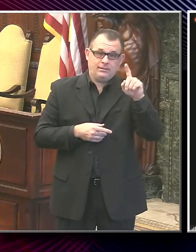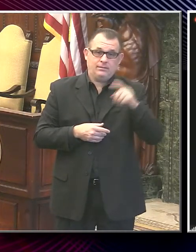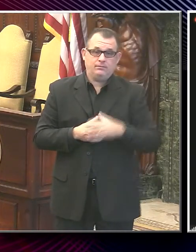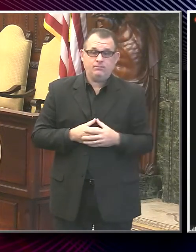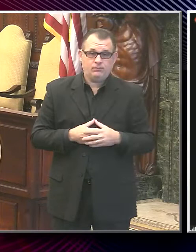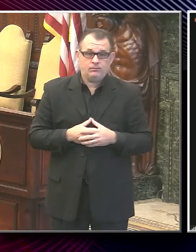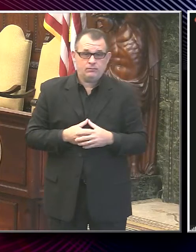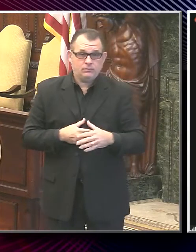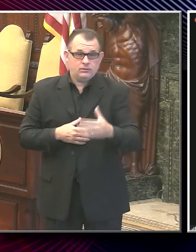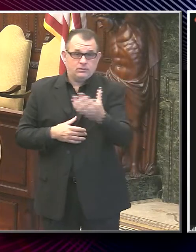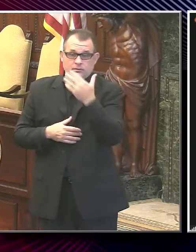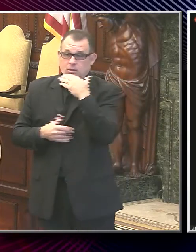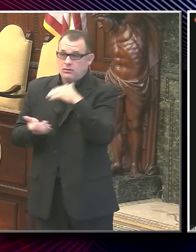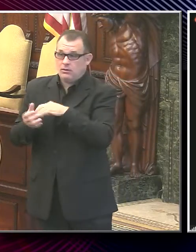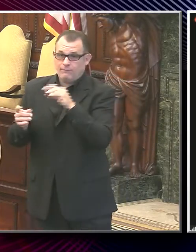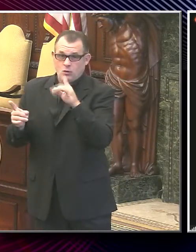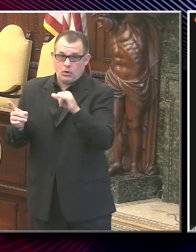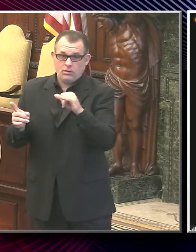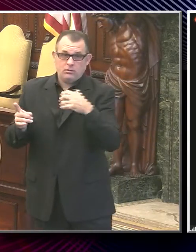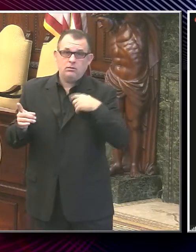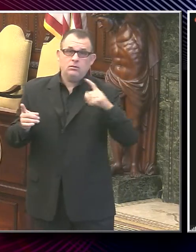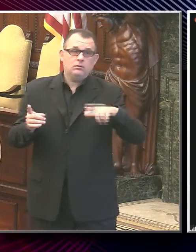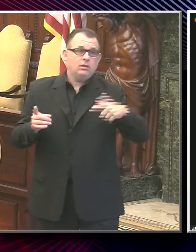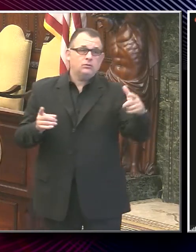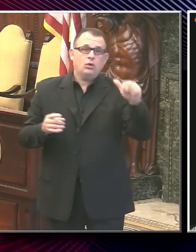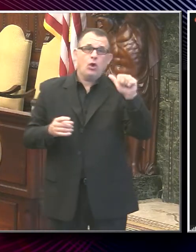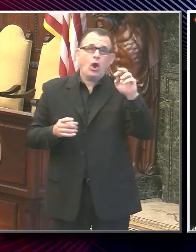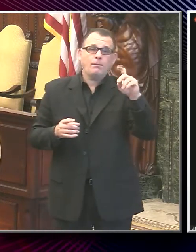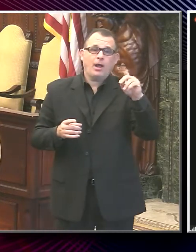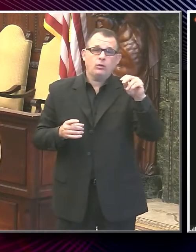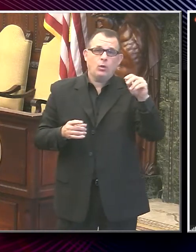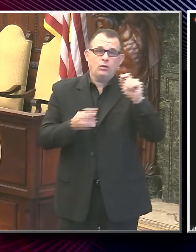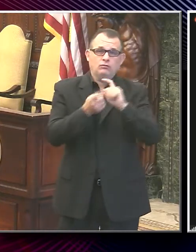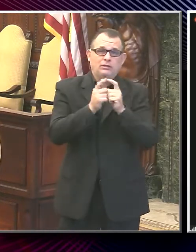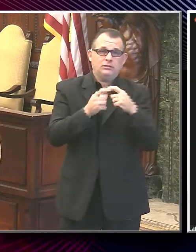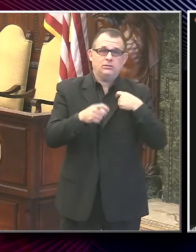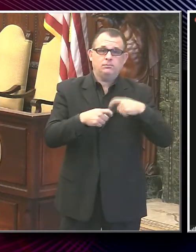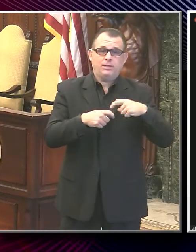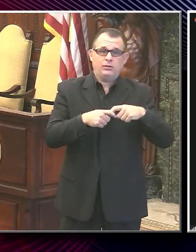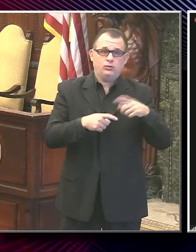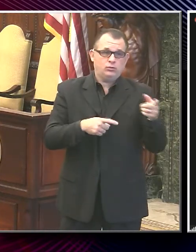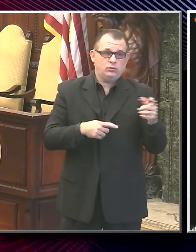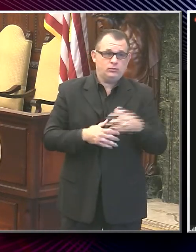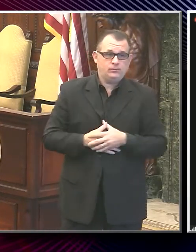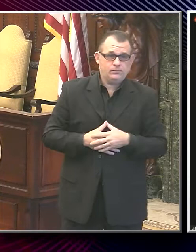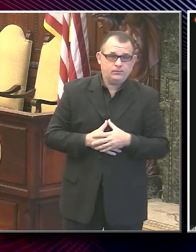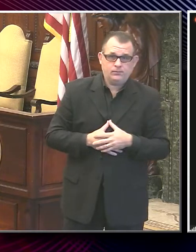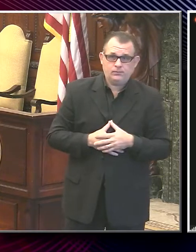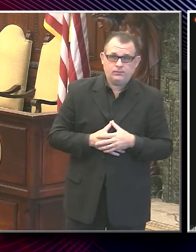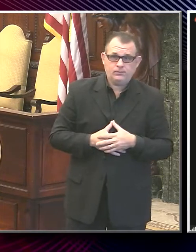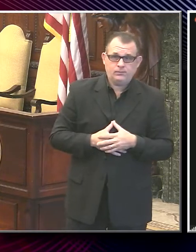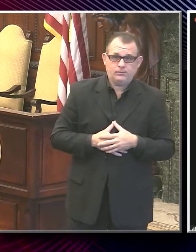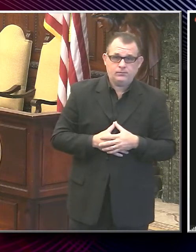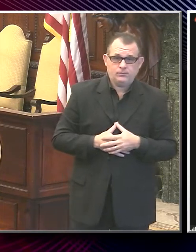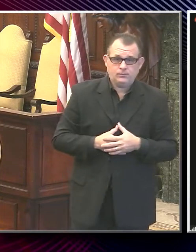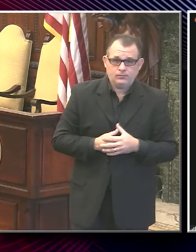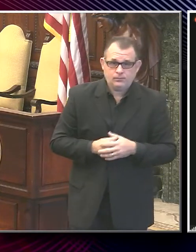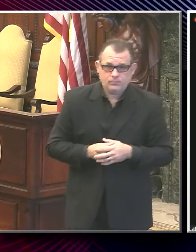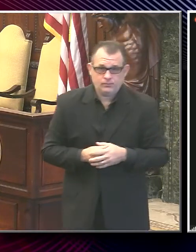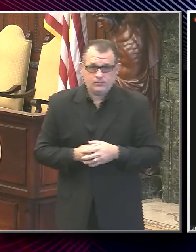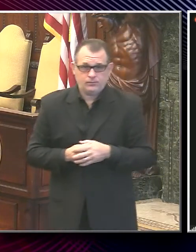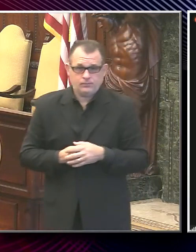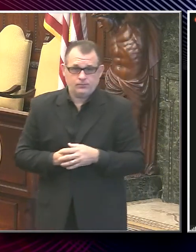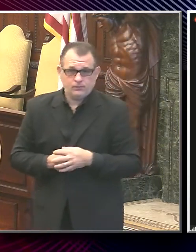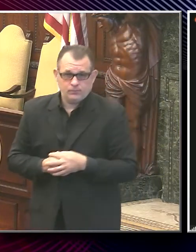Thank you, Dr. Farley. We are now going to move to Armando, who will deliver the Spanish language translation of both the mayor and Dr.